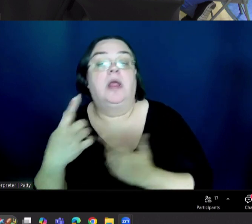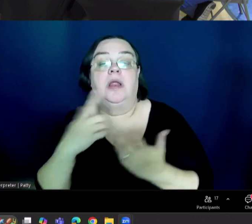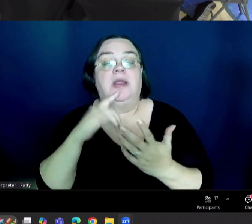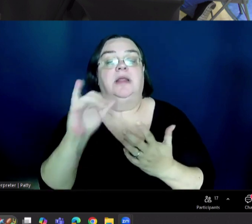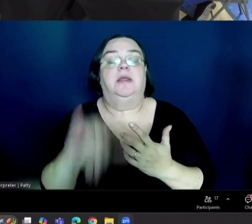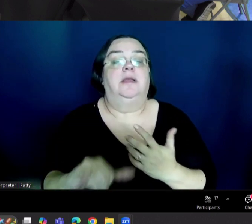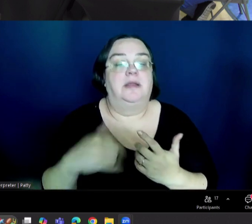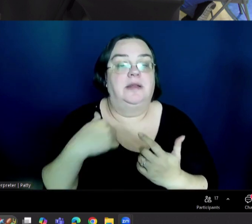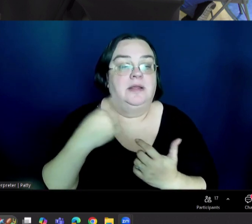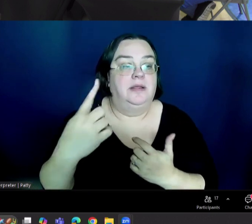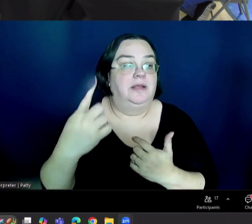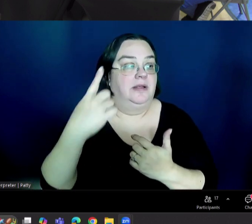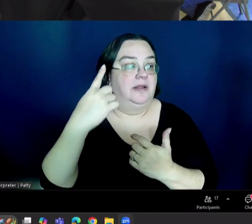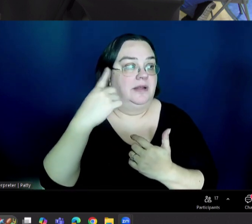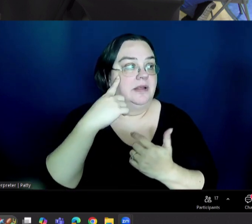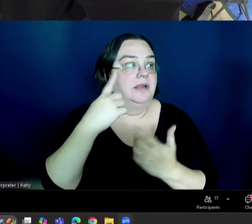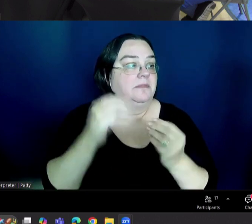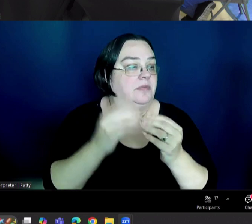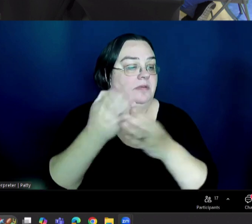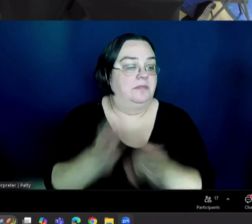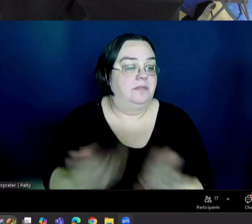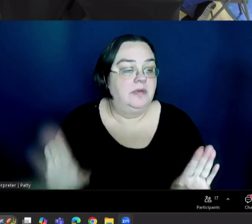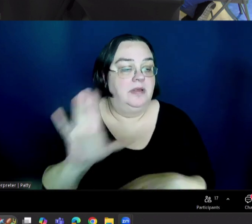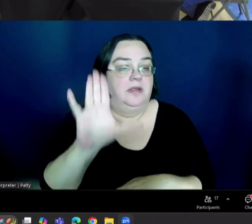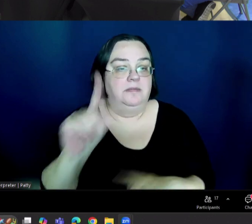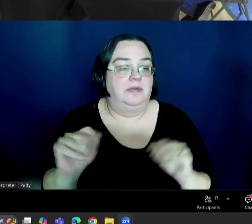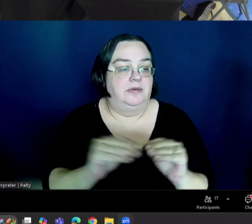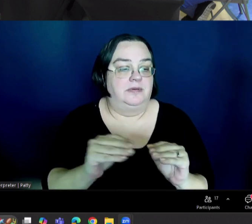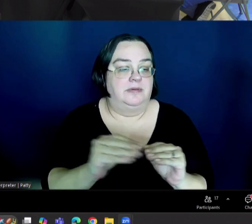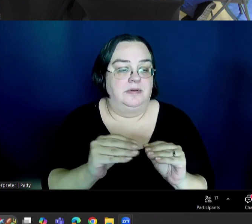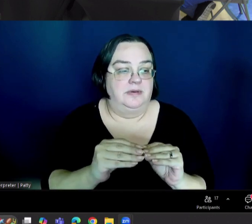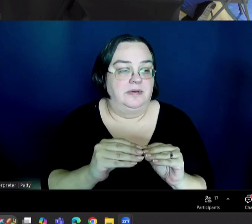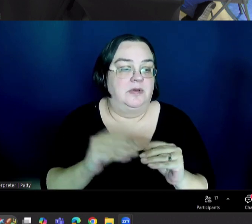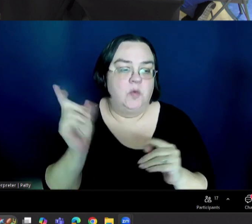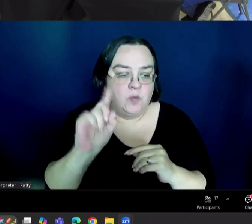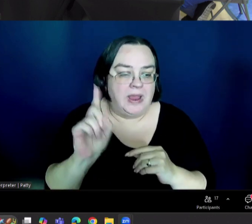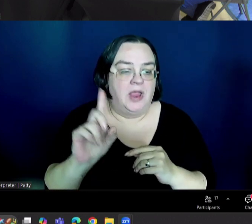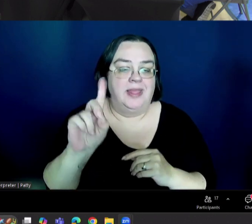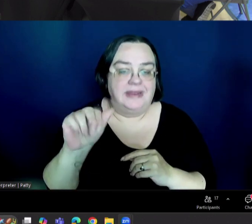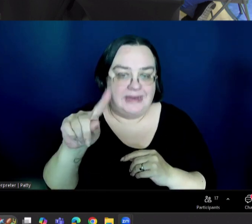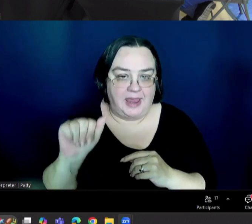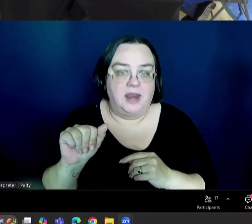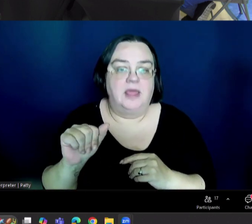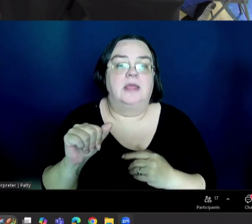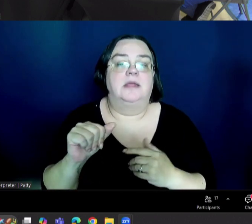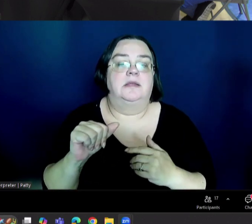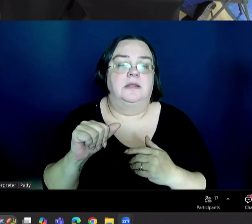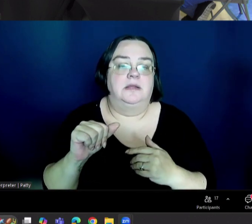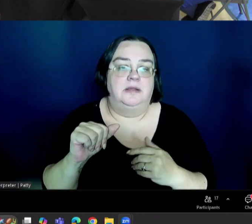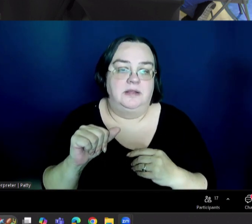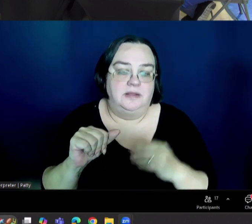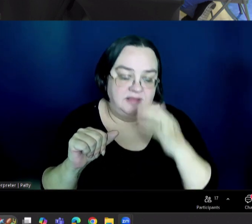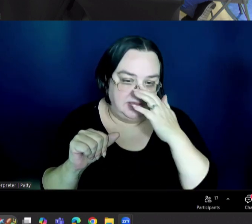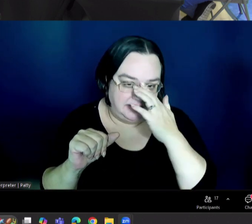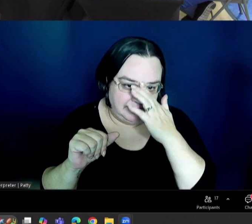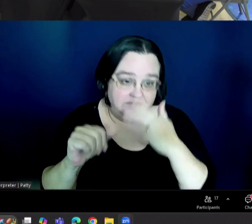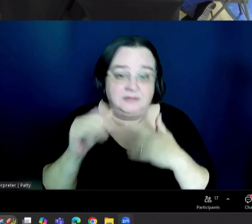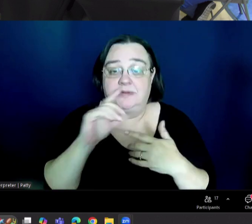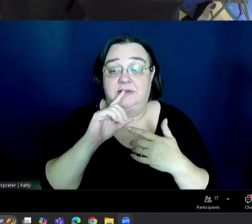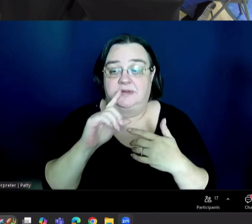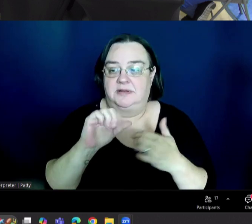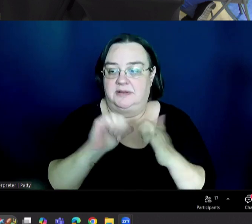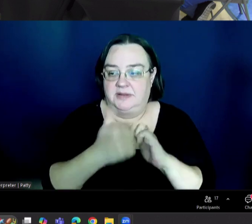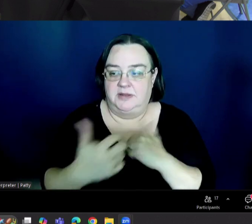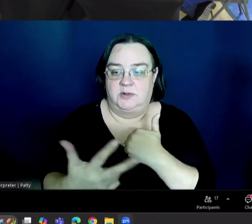I'm thinking sort of broadly, but to make it more concrete, where does the data end up, and how is it